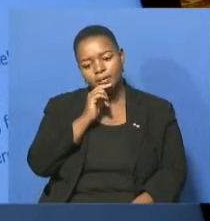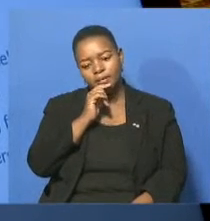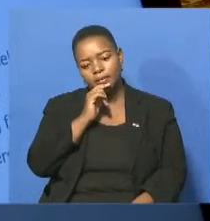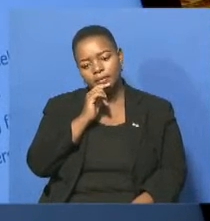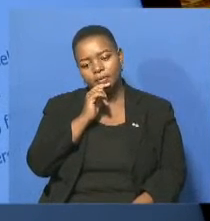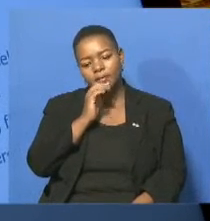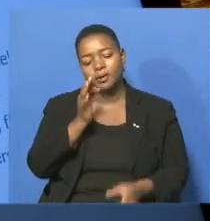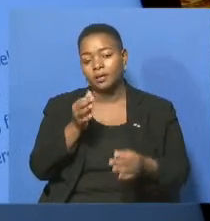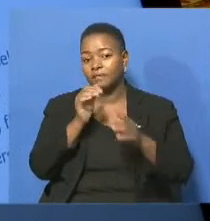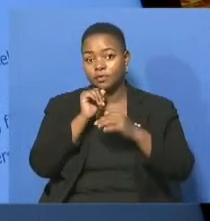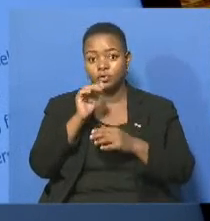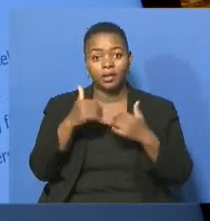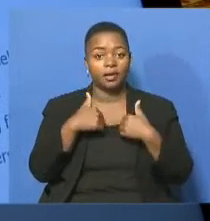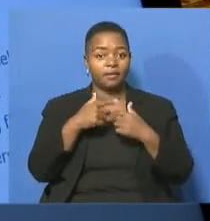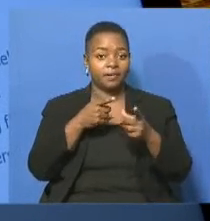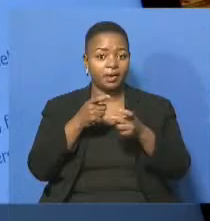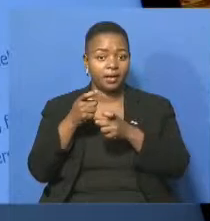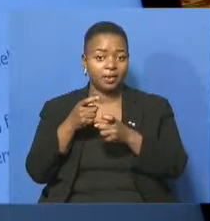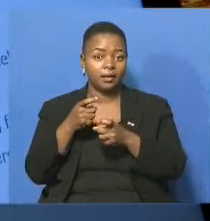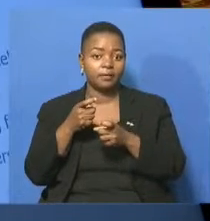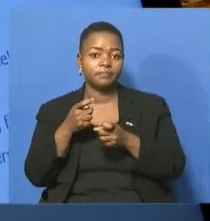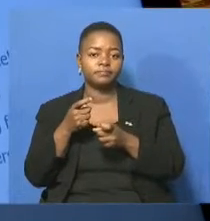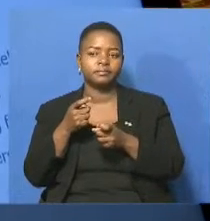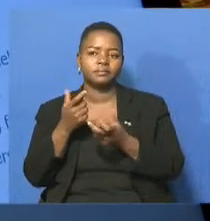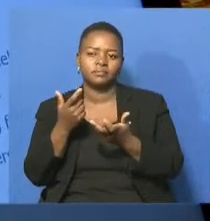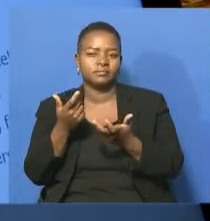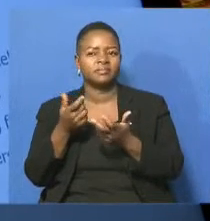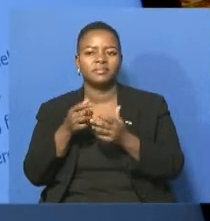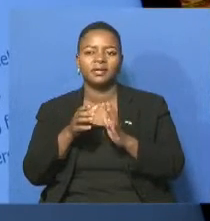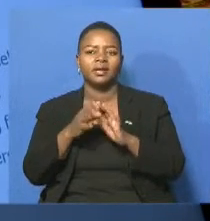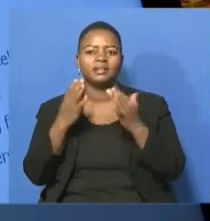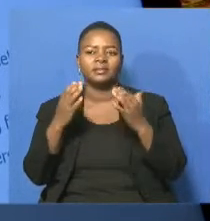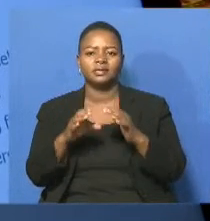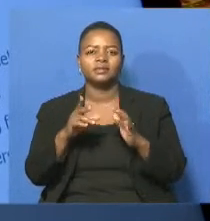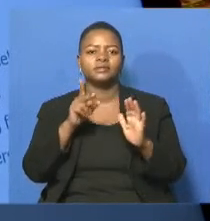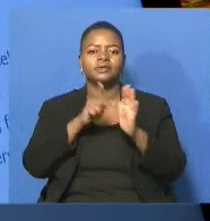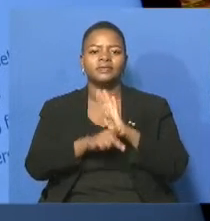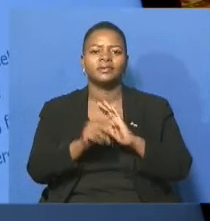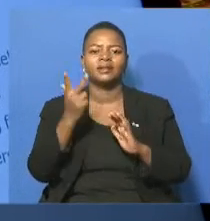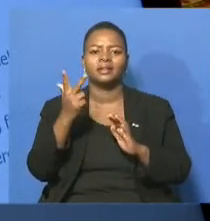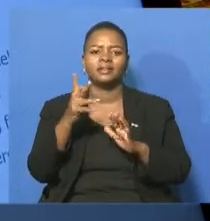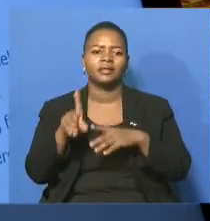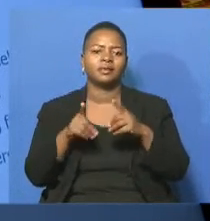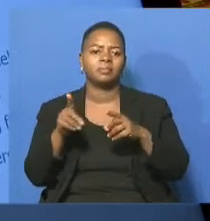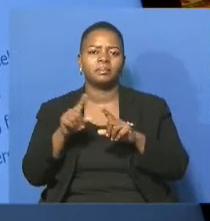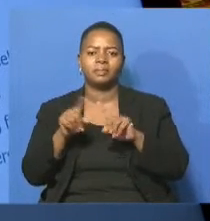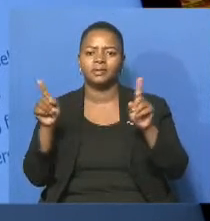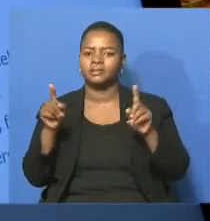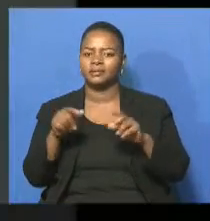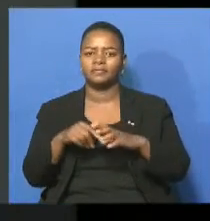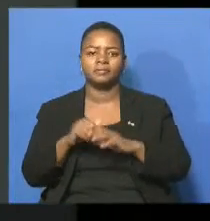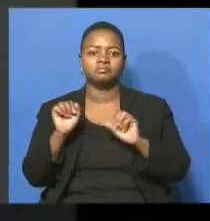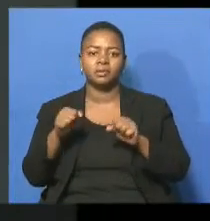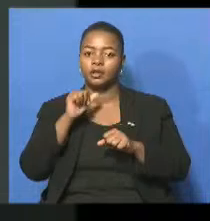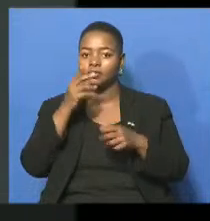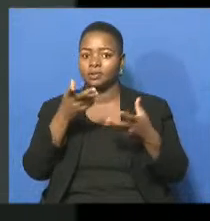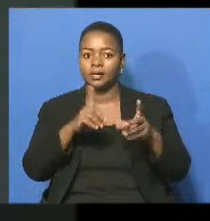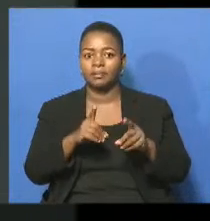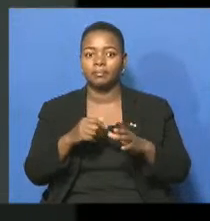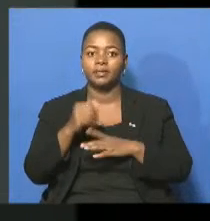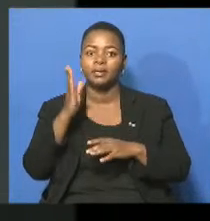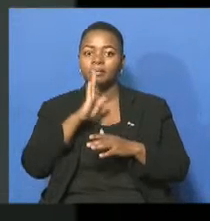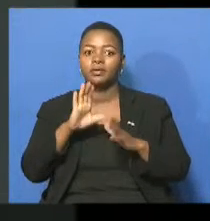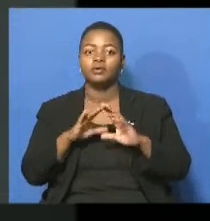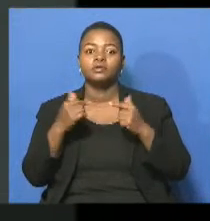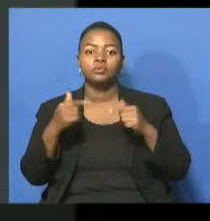if you don't have a gun, it's very unlikely that you can kill 3 people at one go, because when